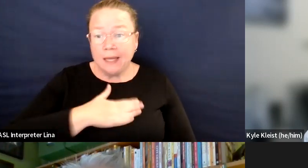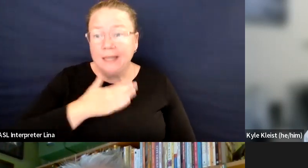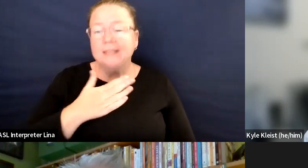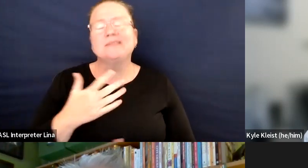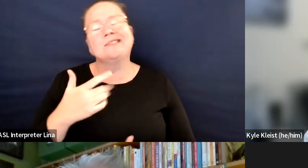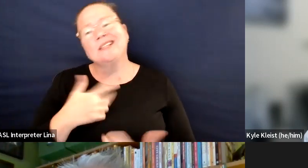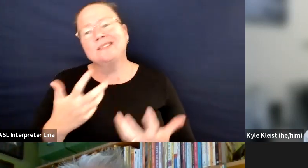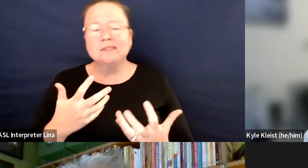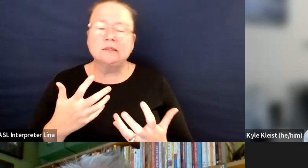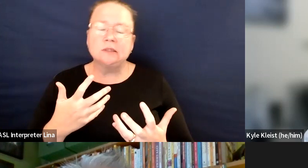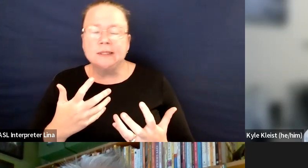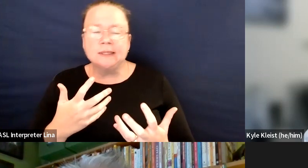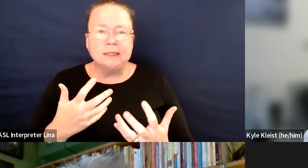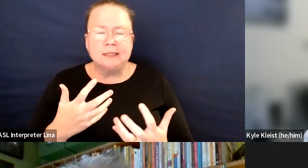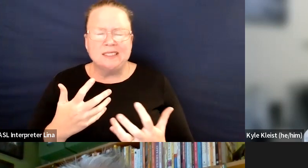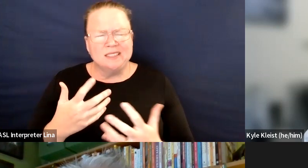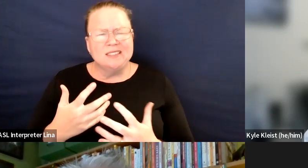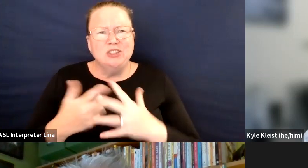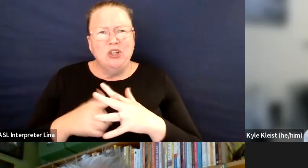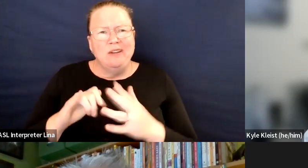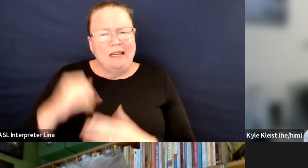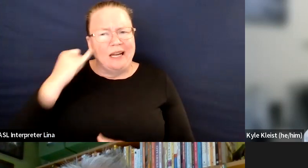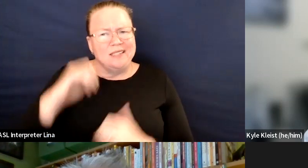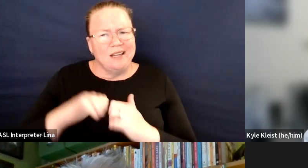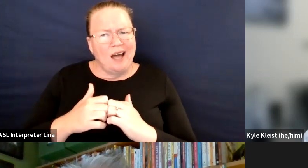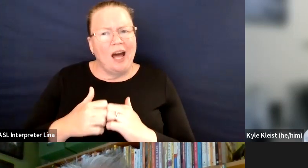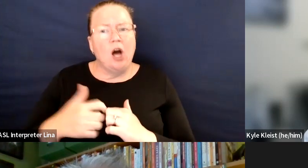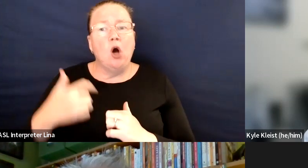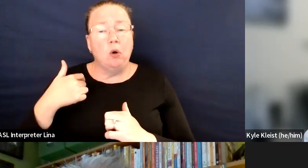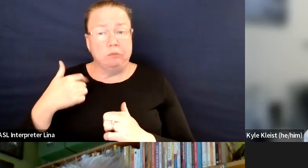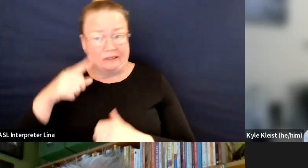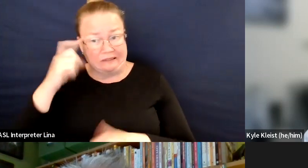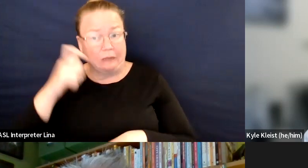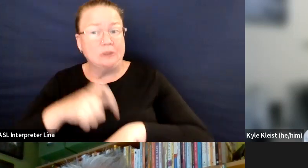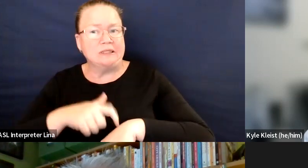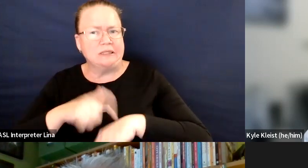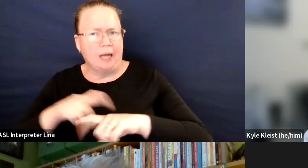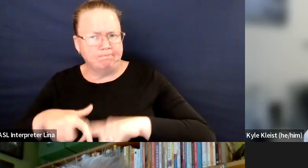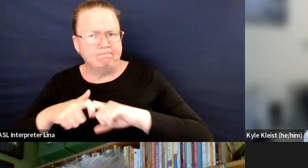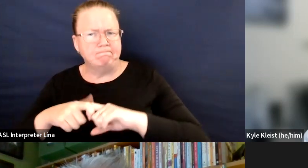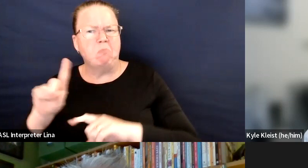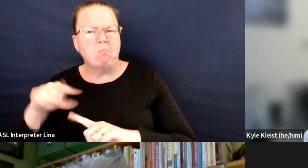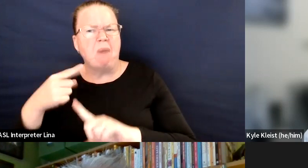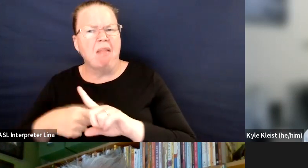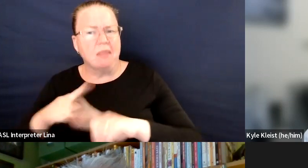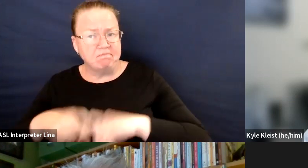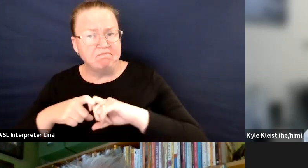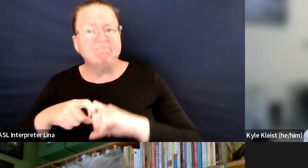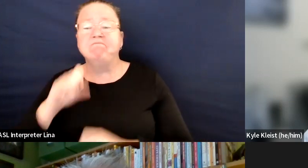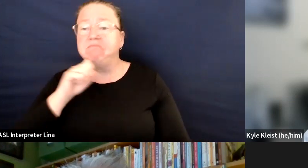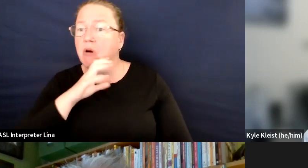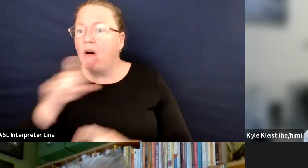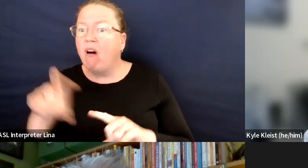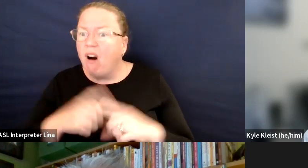kind of got the idea because we took a break. This summer we took a month off, and we had the seniors calling going,